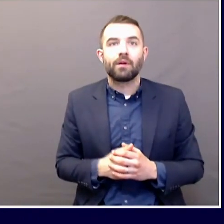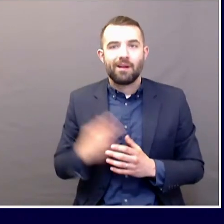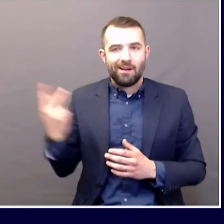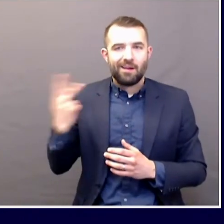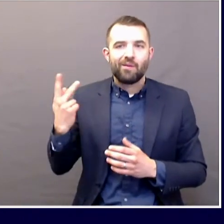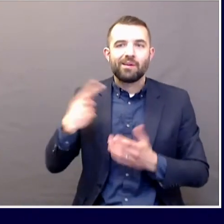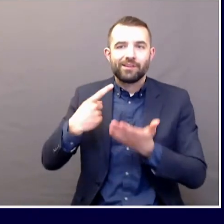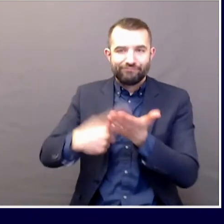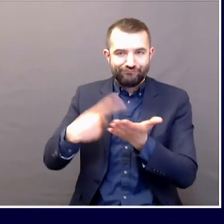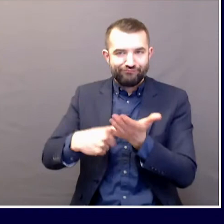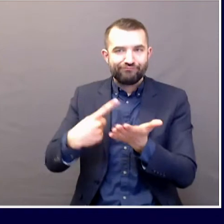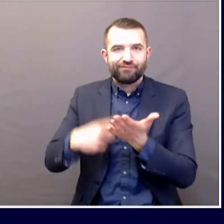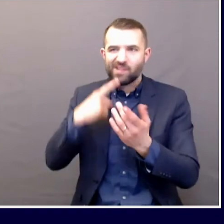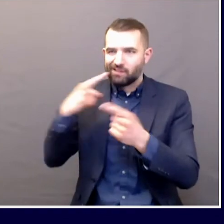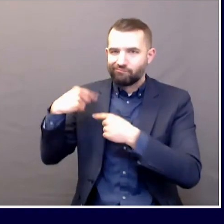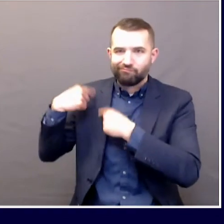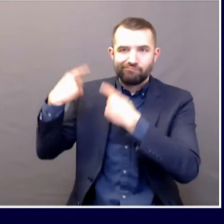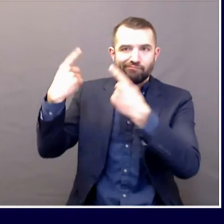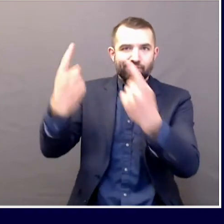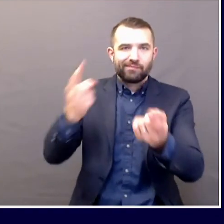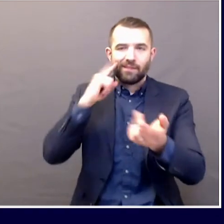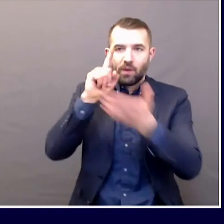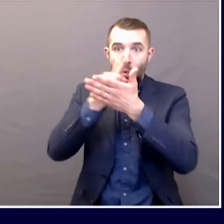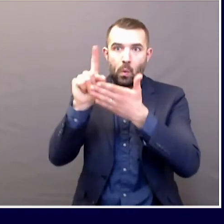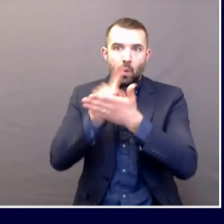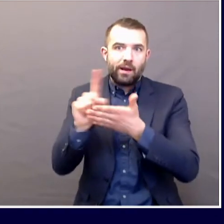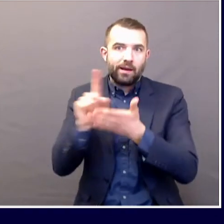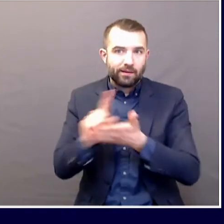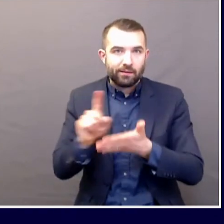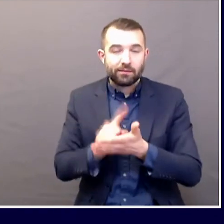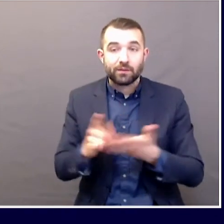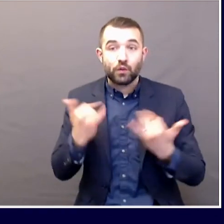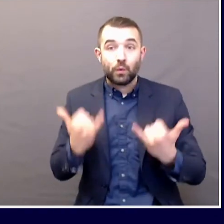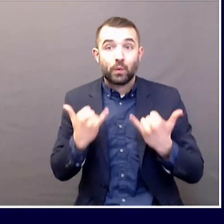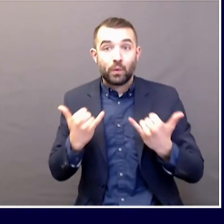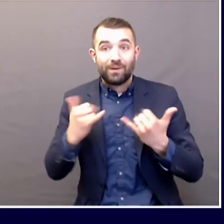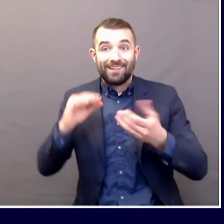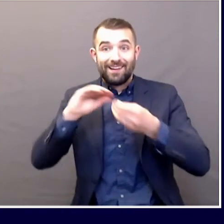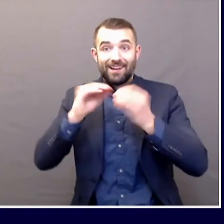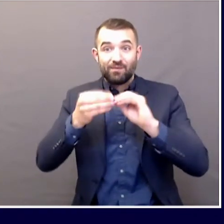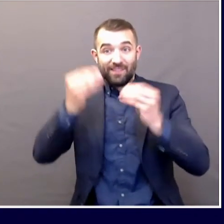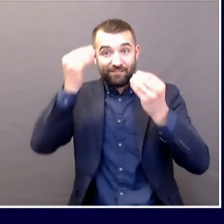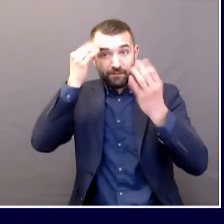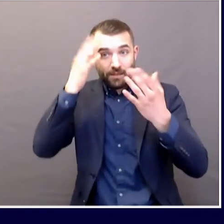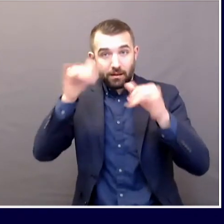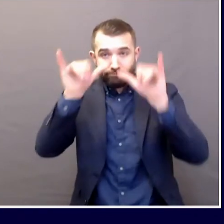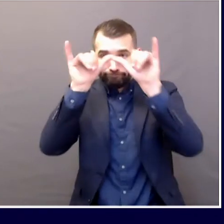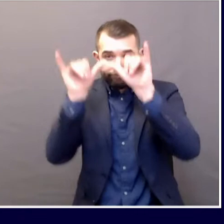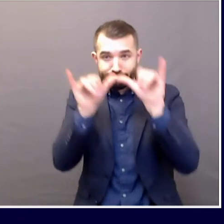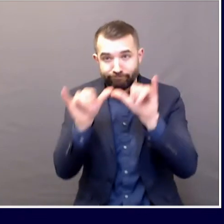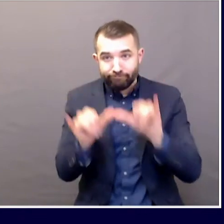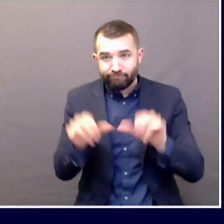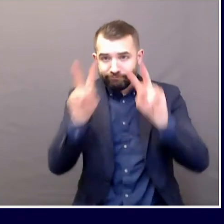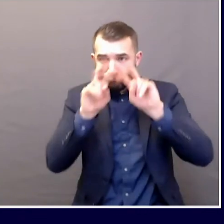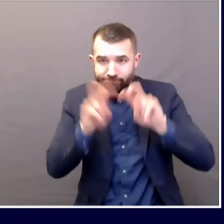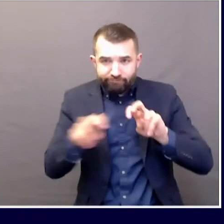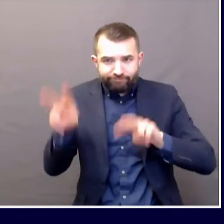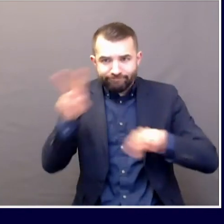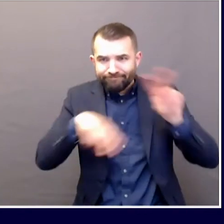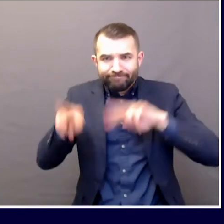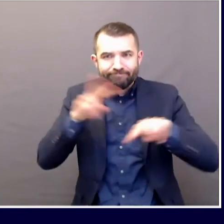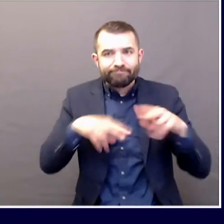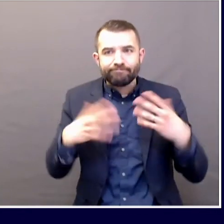weeks. The data that we look at, Mal, and the way that we are analyzing this question is for any given county,